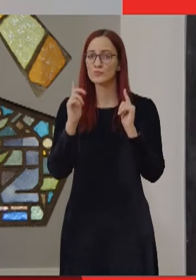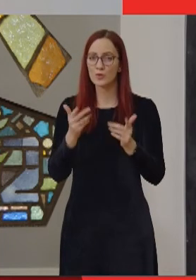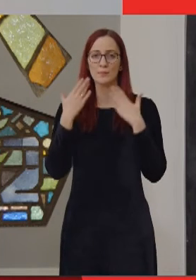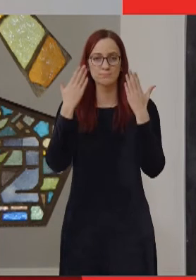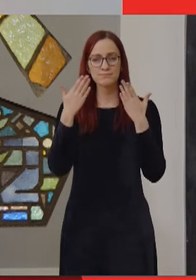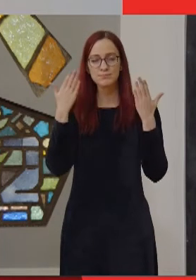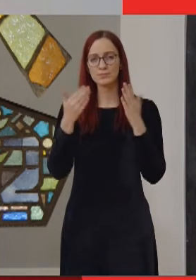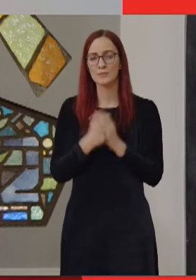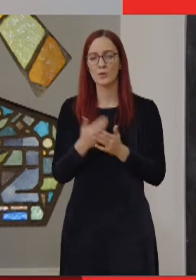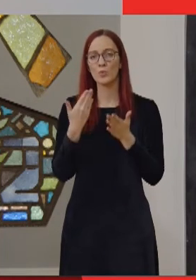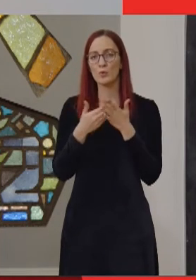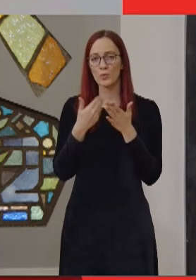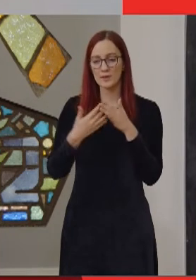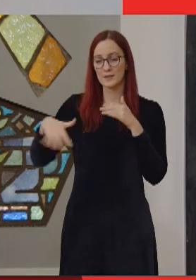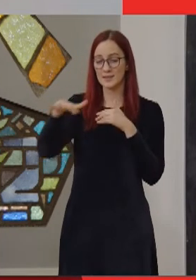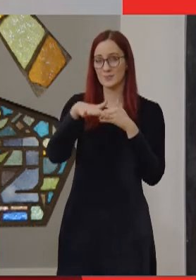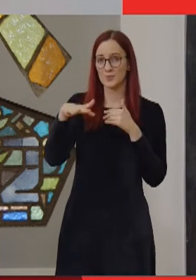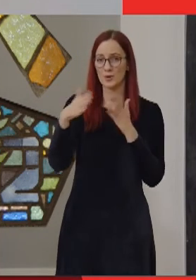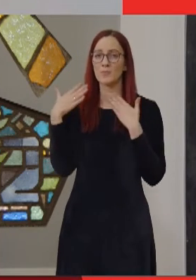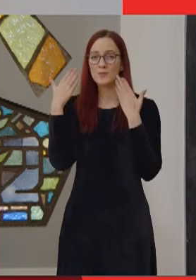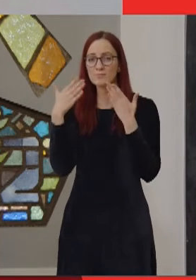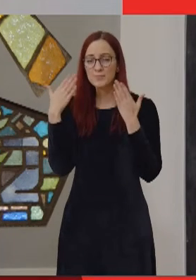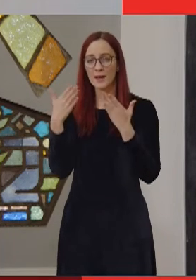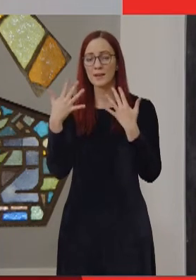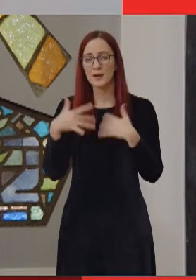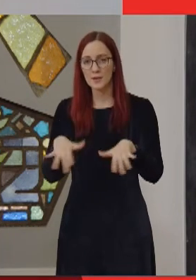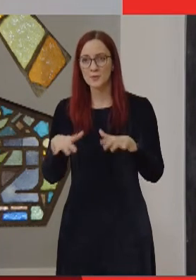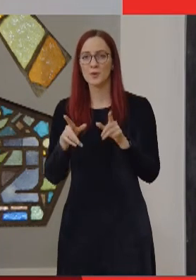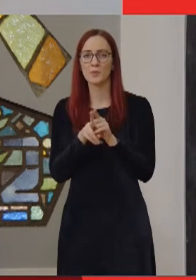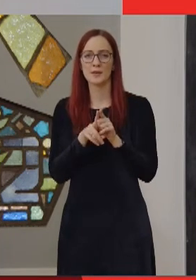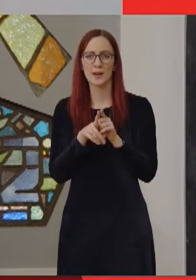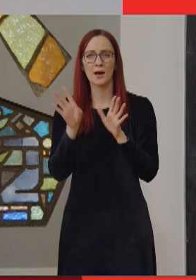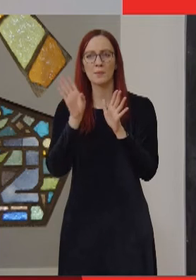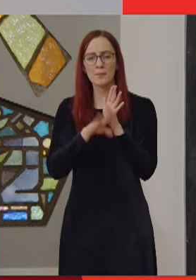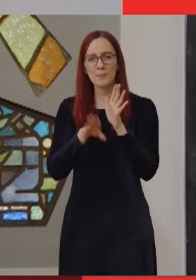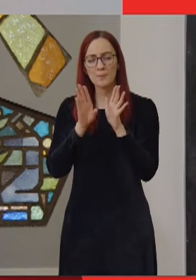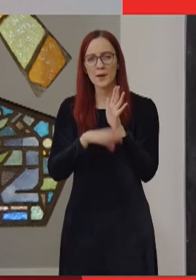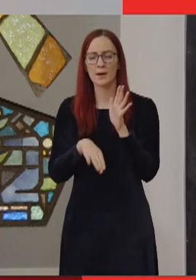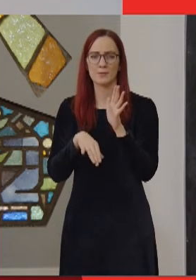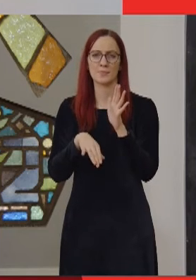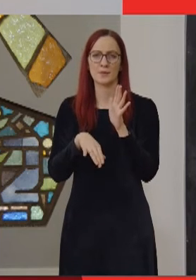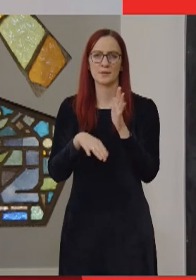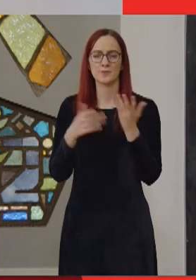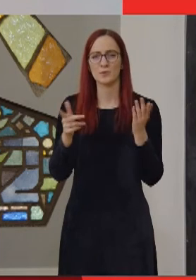Therefore, I recommend reading the text of the convention.